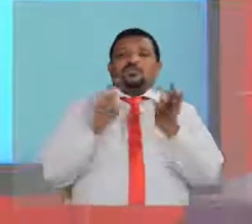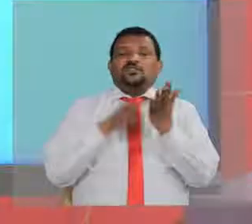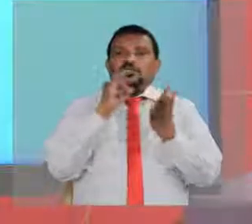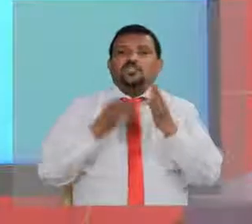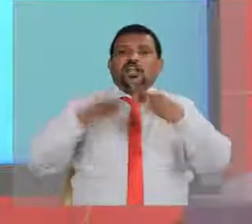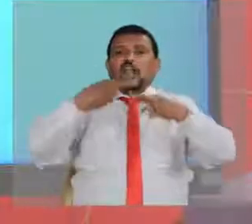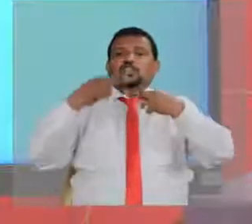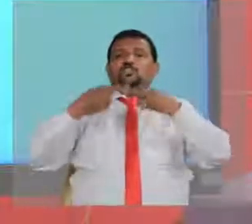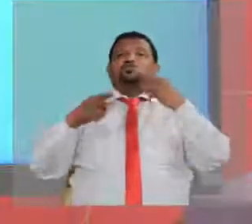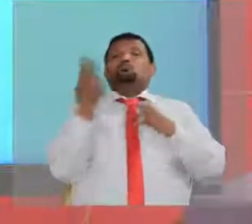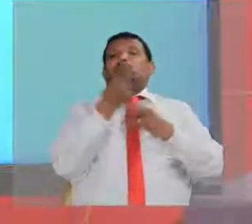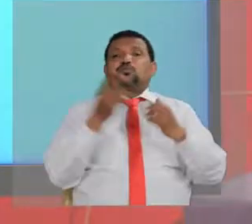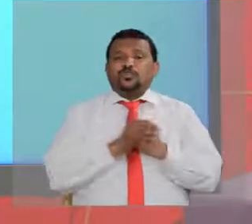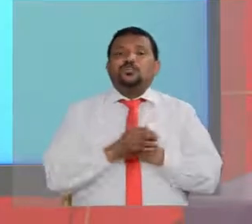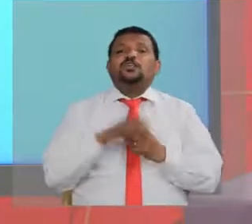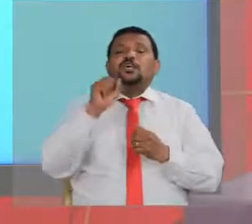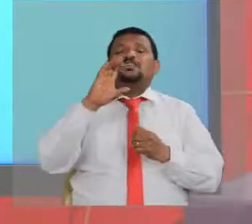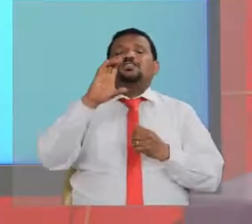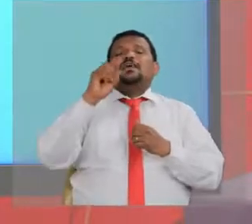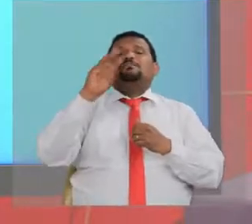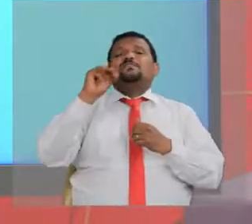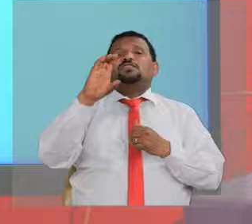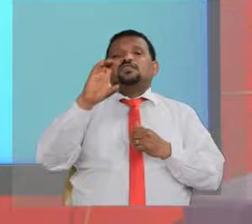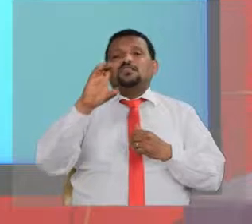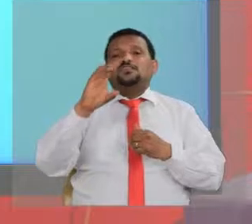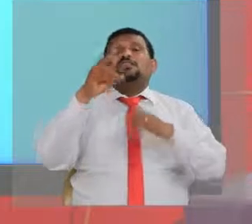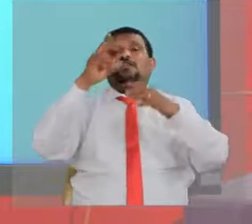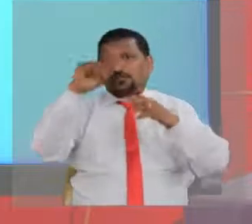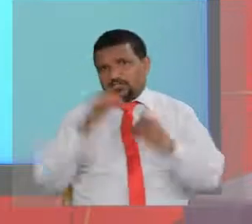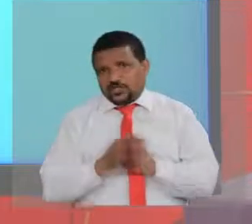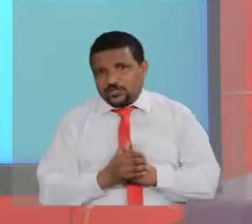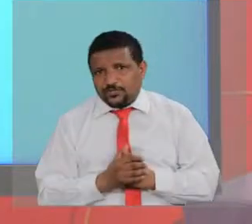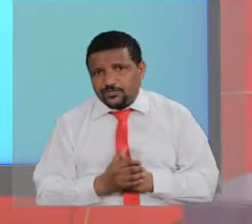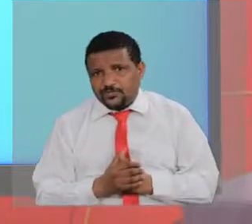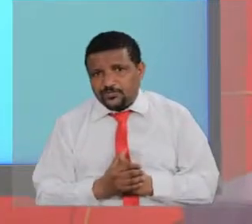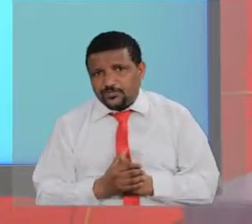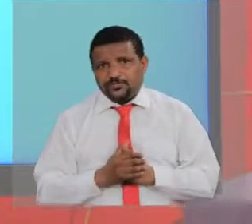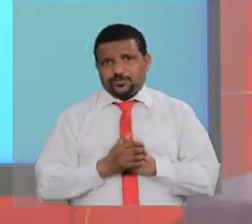This is the relationship between the AC and MC curves.